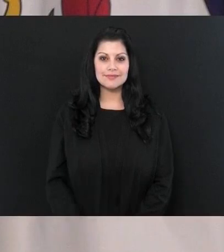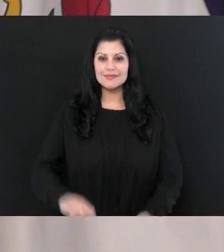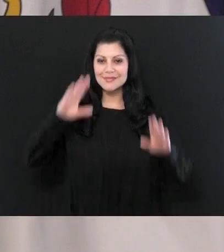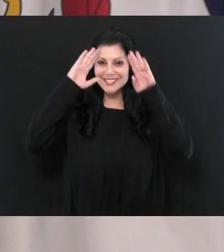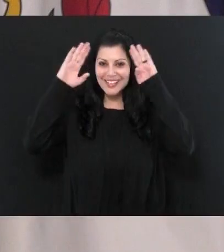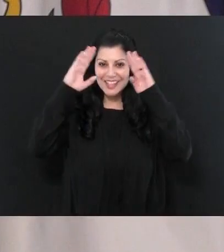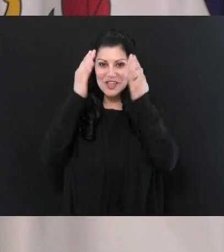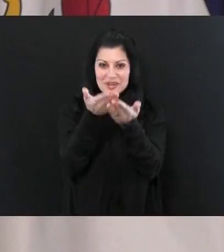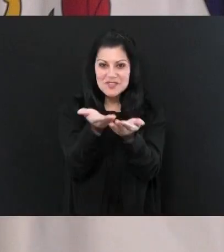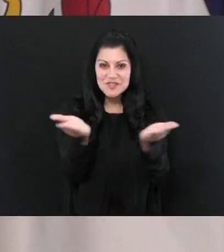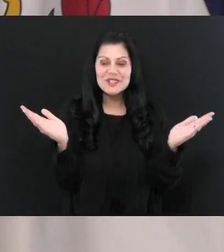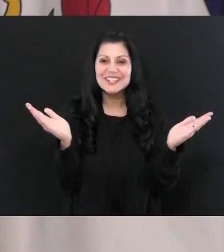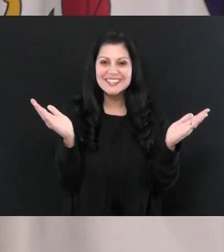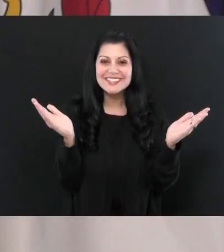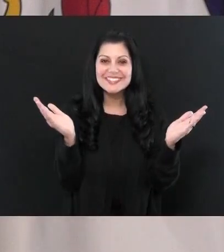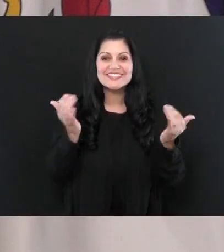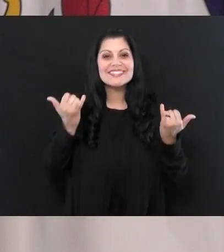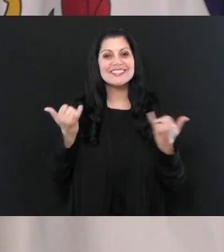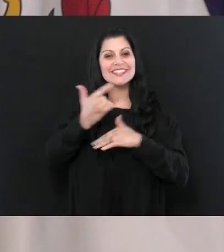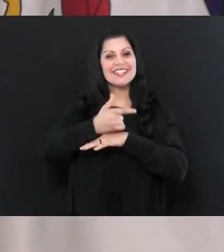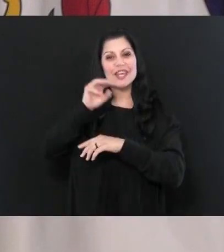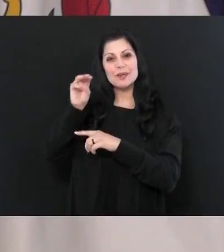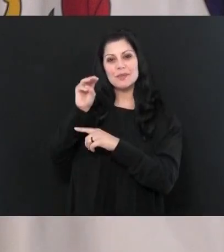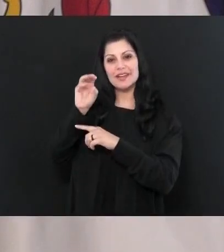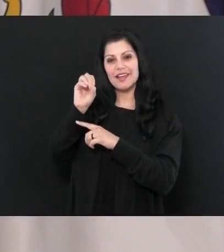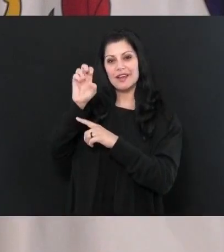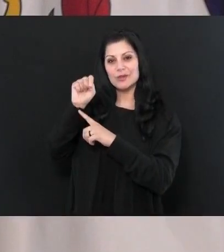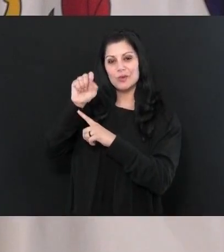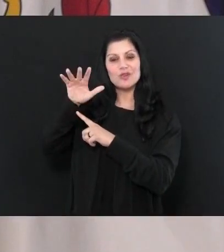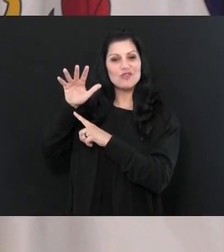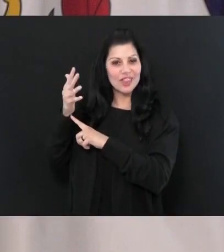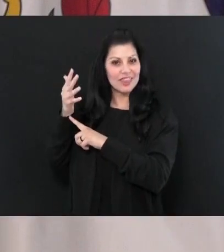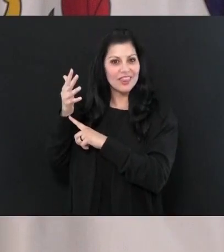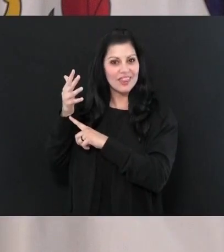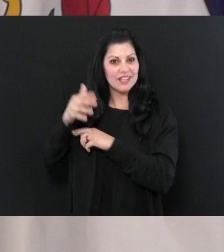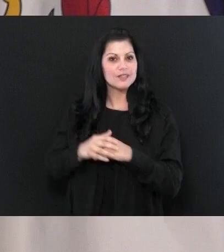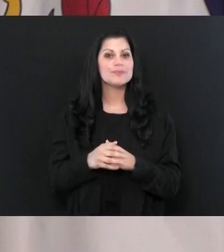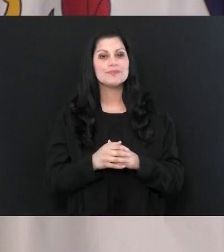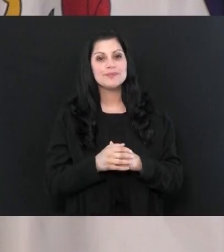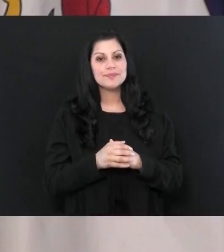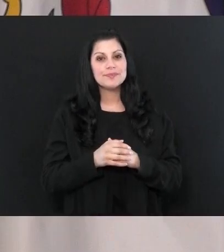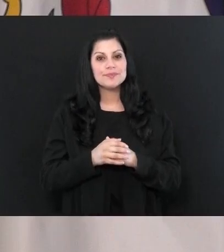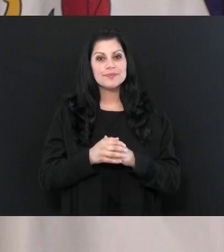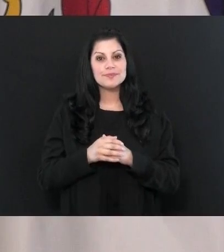Hello, everyone. It's Monday, October the 5th.